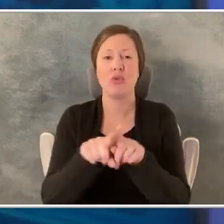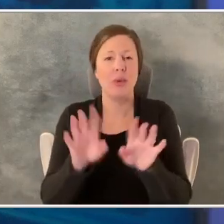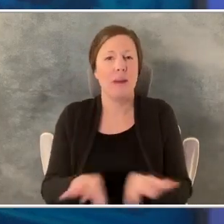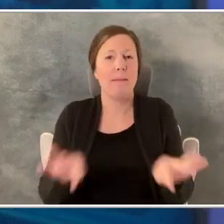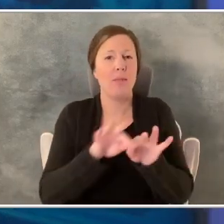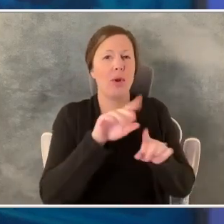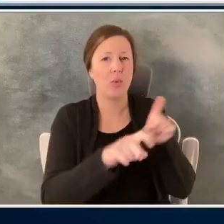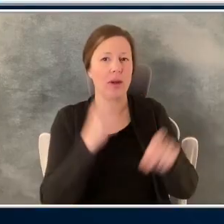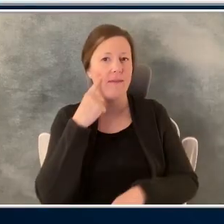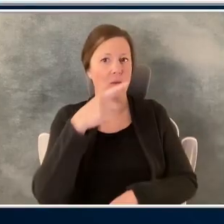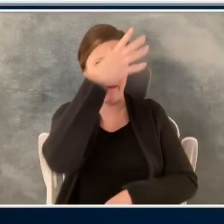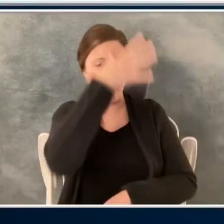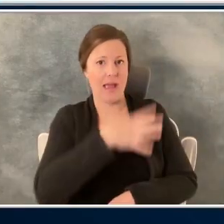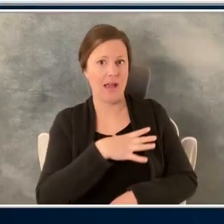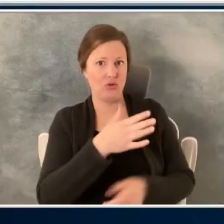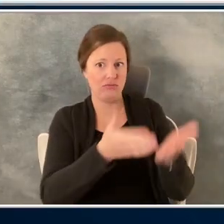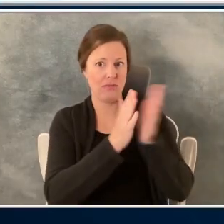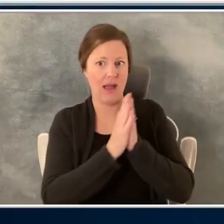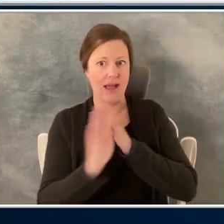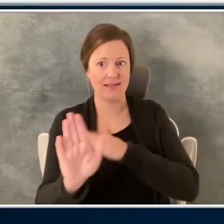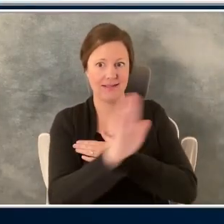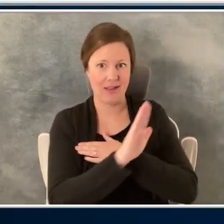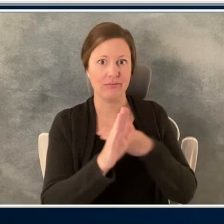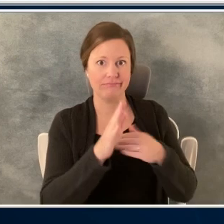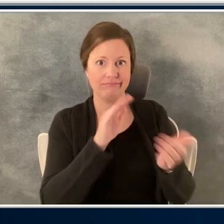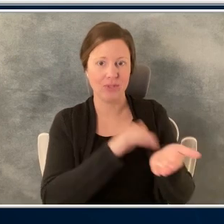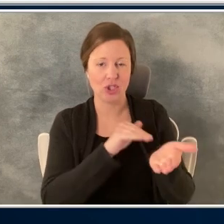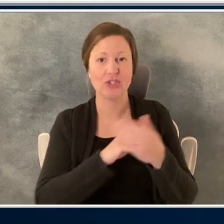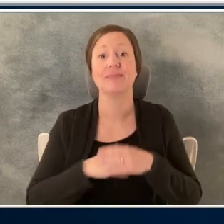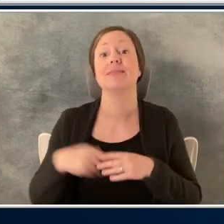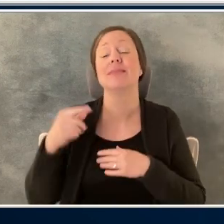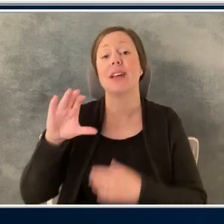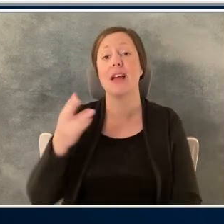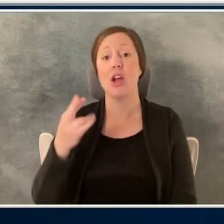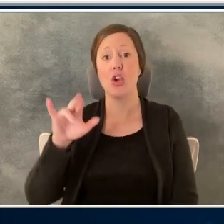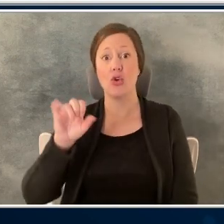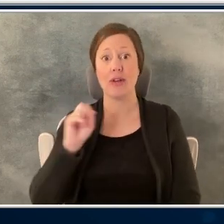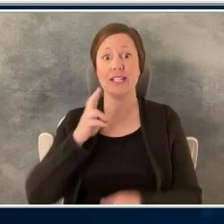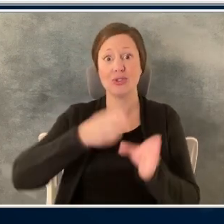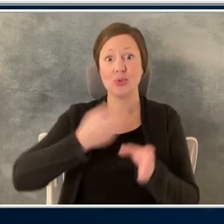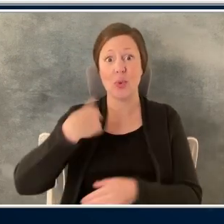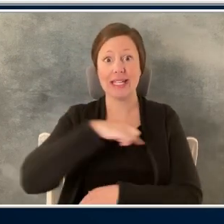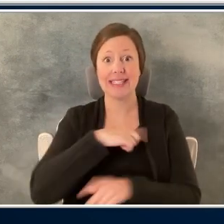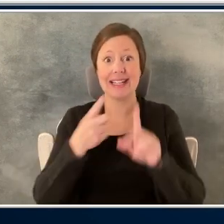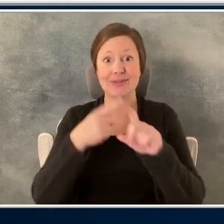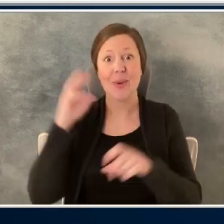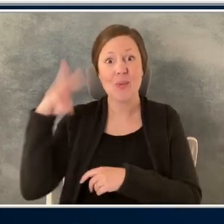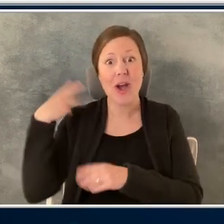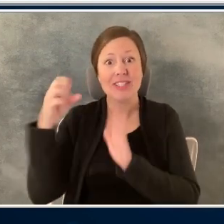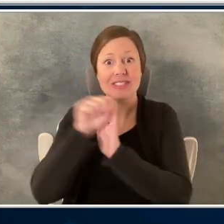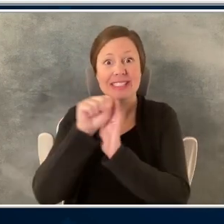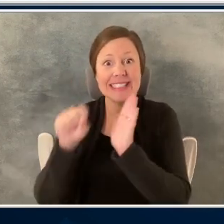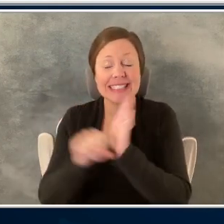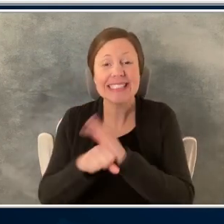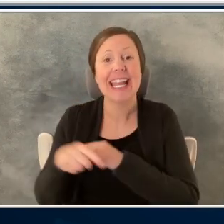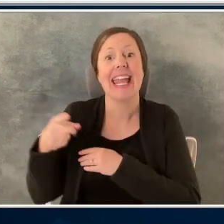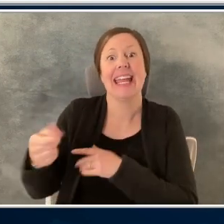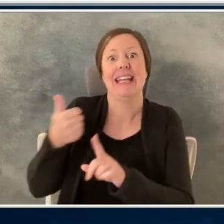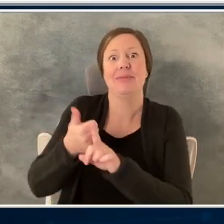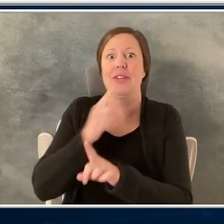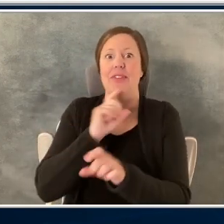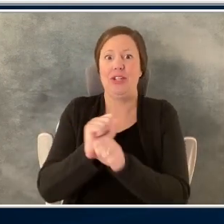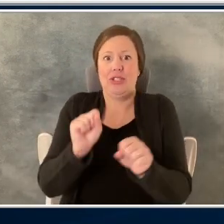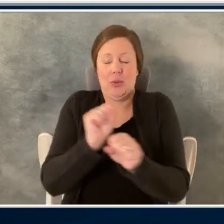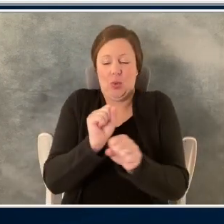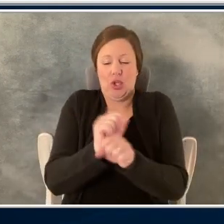physicians. Chris joins us via webcam this morning, all the way from Point Roberts, Washington, where he is the local fire chief. And it's super early